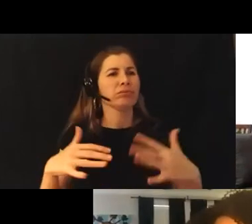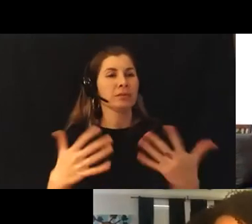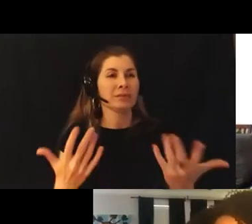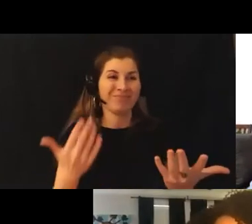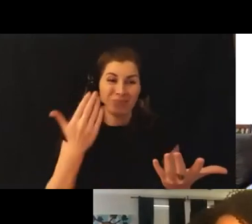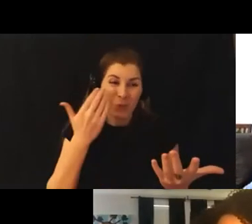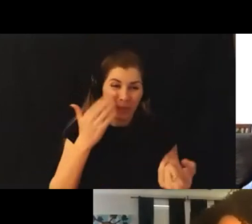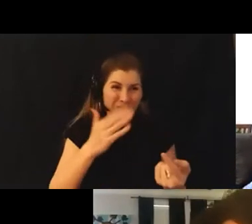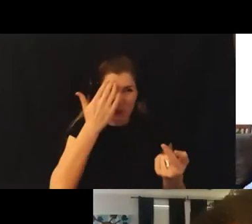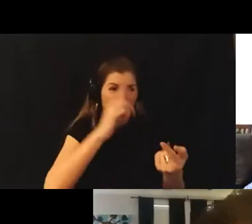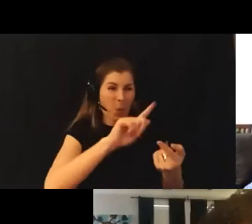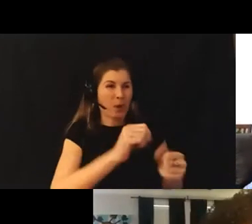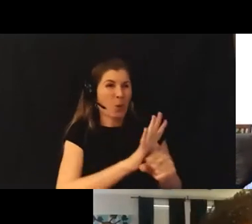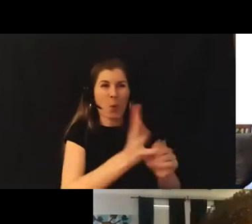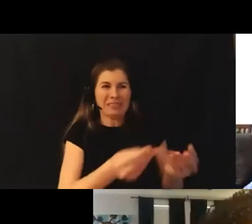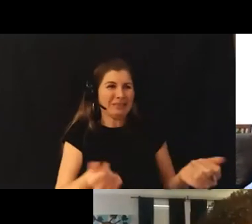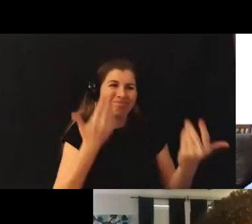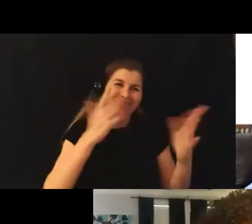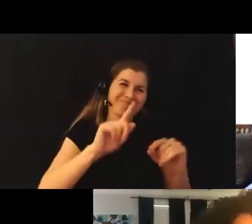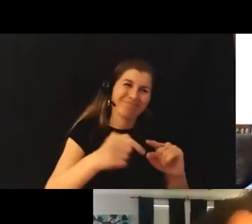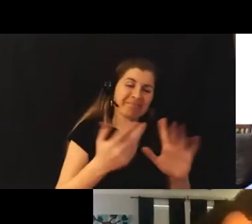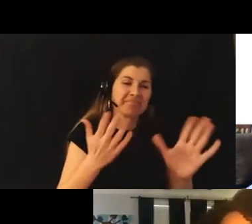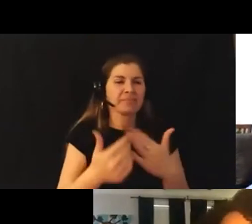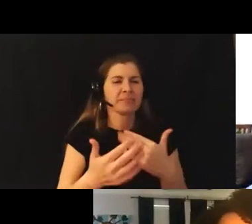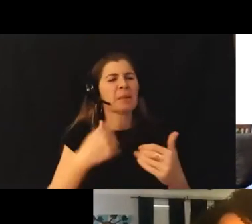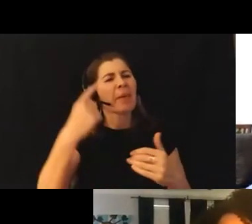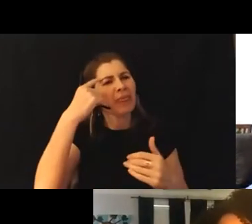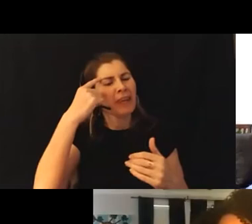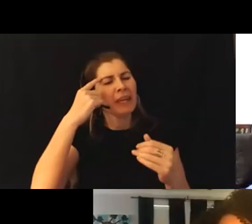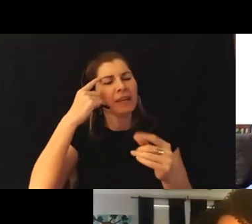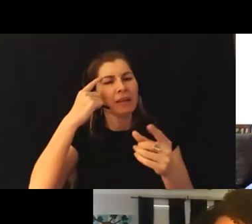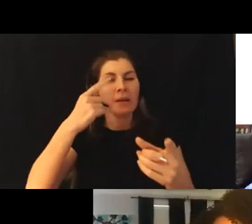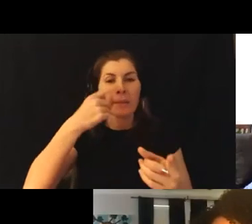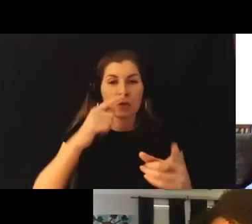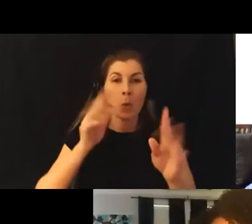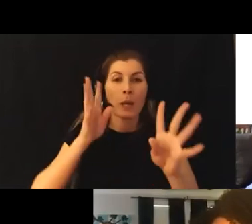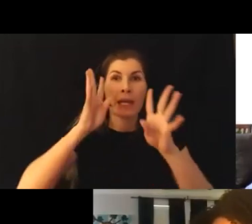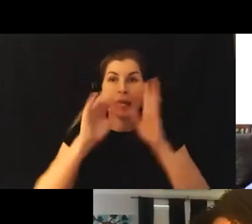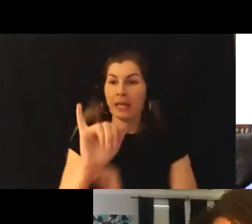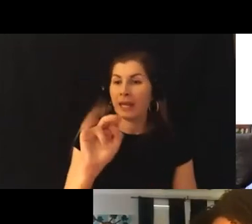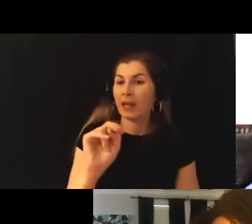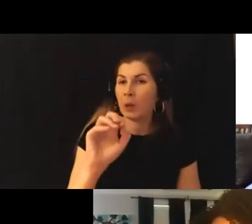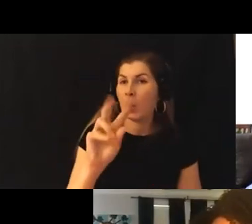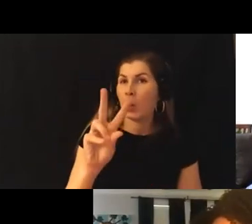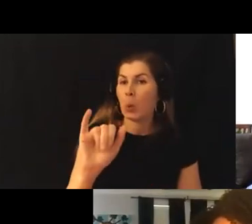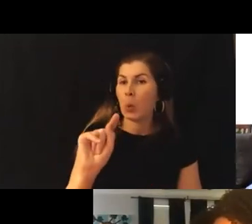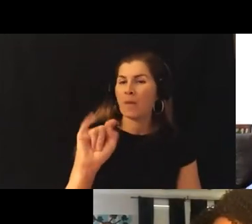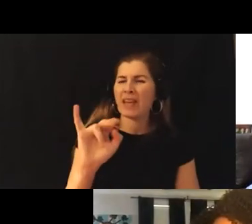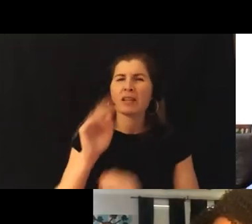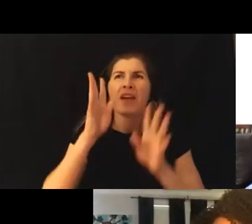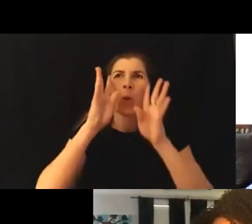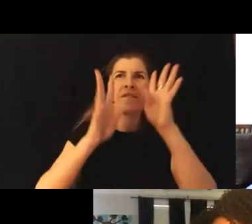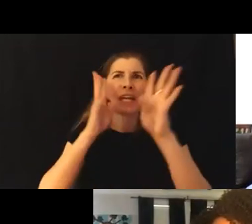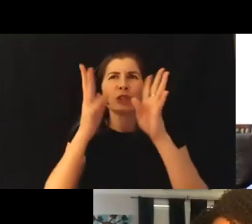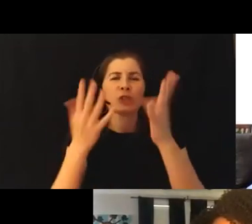be, right? So thinking about innovation, can you talk a little bit about what kinds of innovation that you are seeing